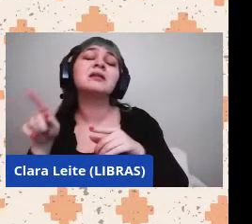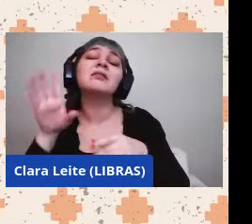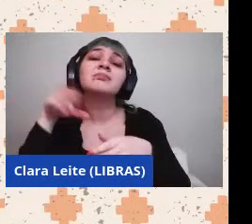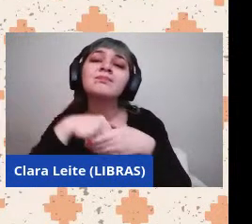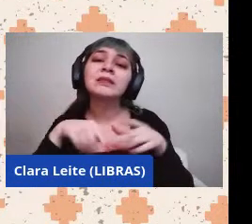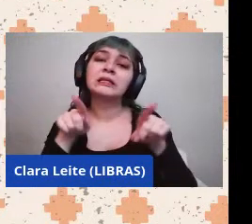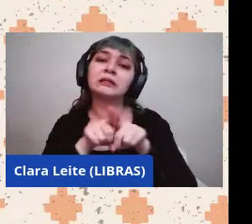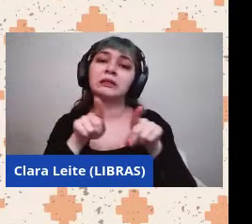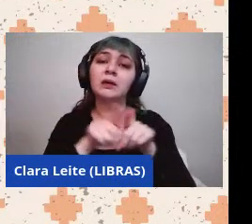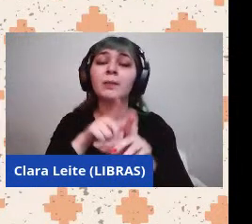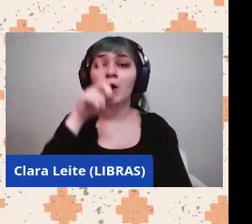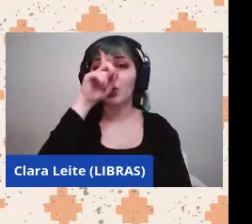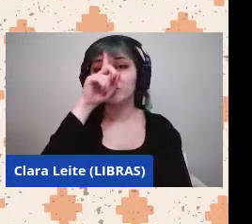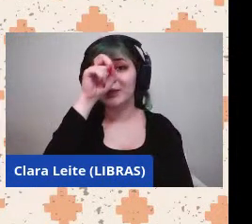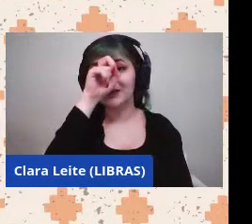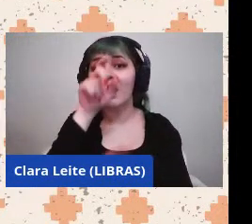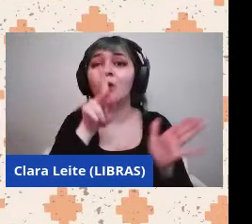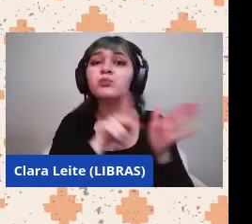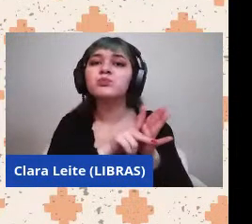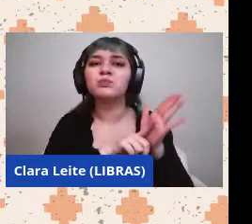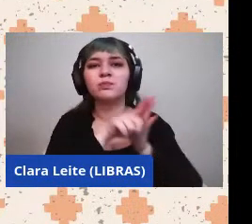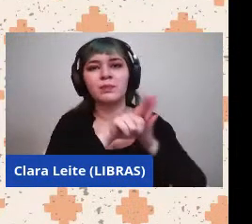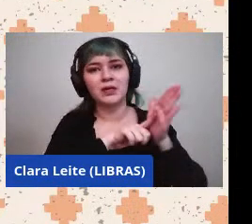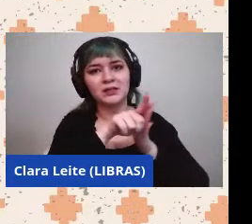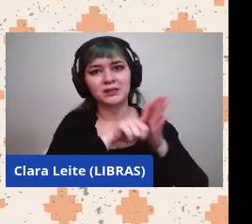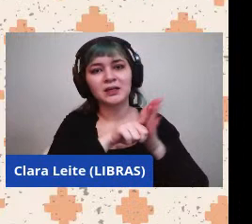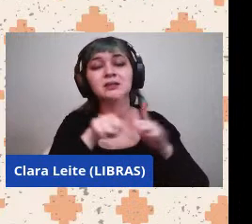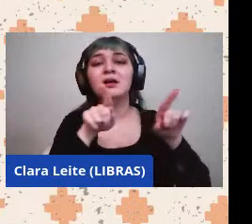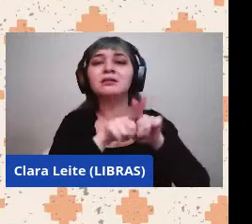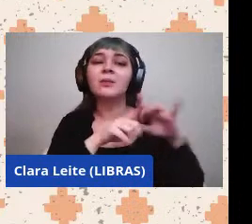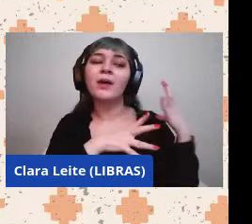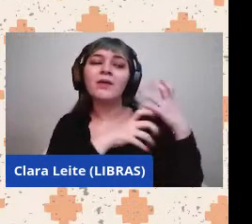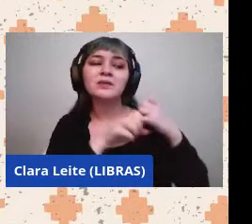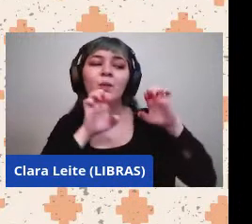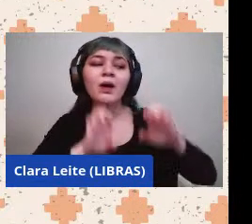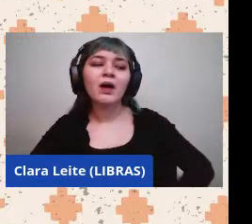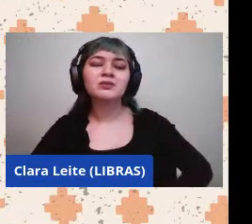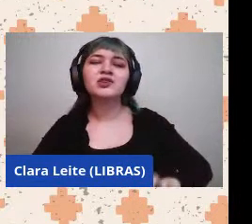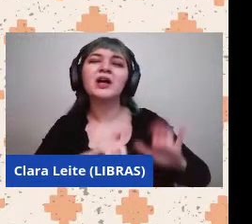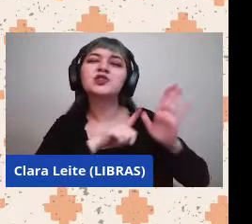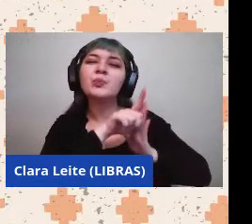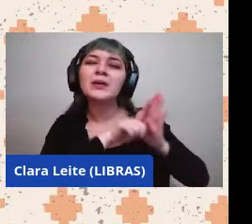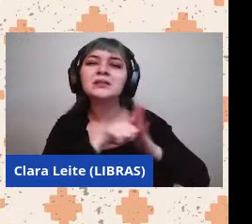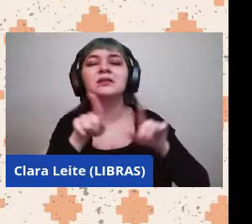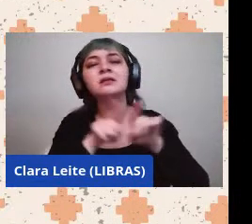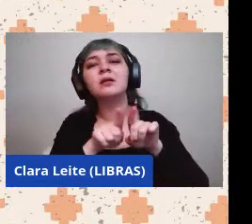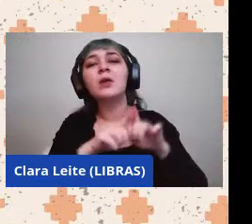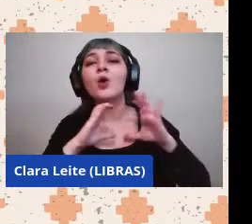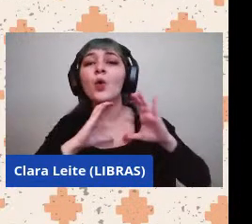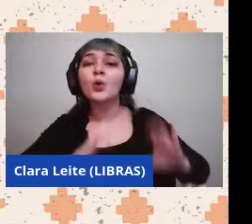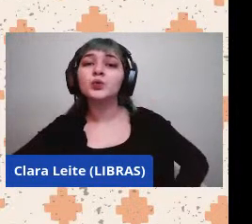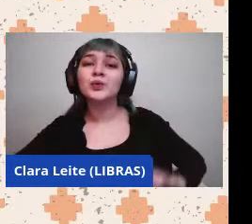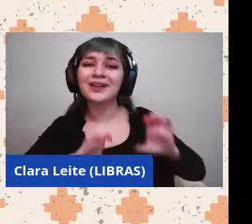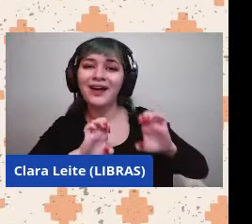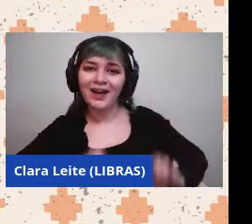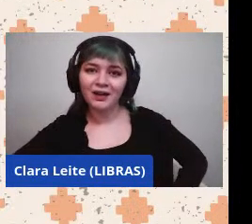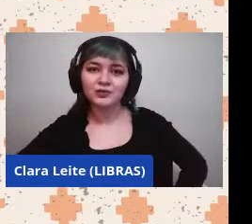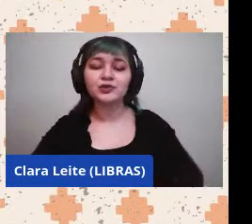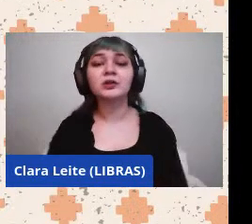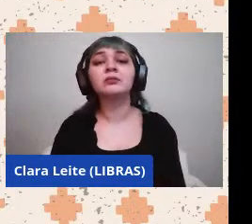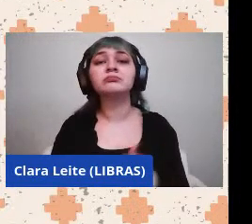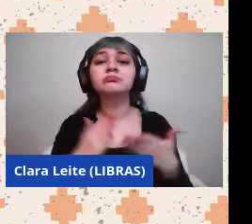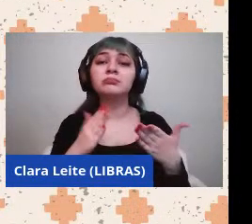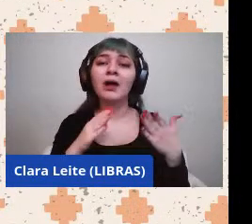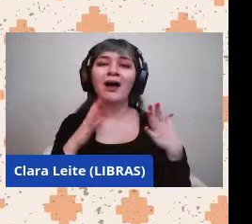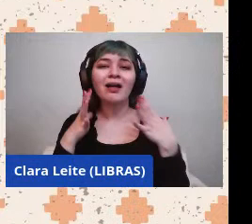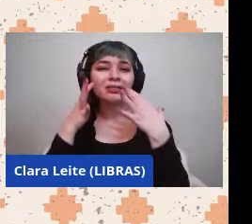research hospitals, in the ethical review of research and ethical conduct. And I want to turn my attention to